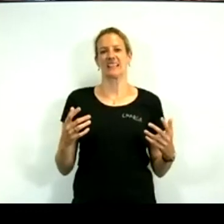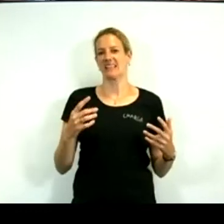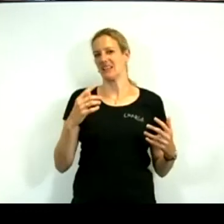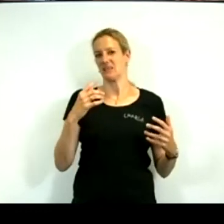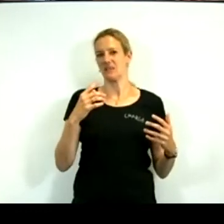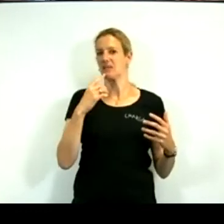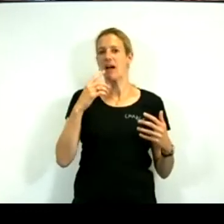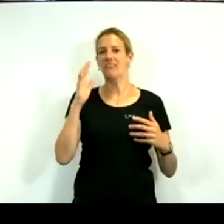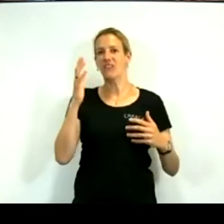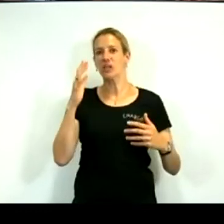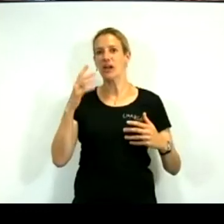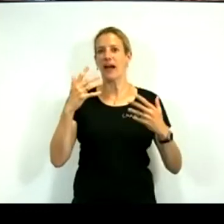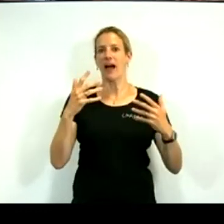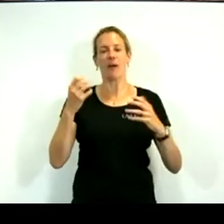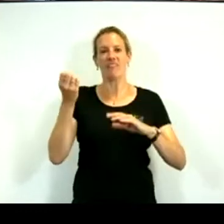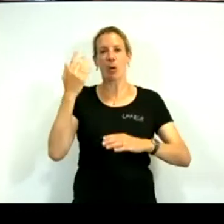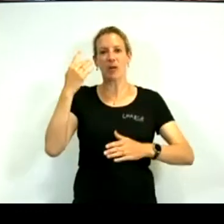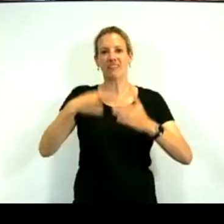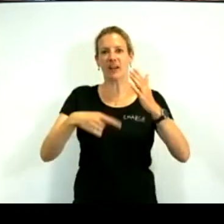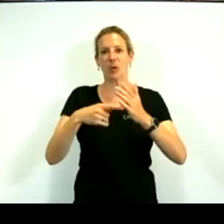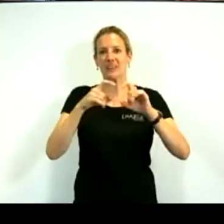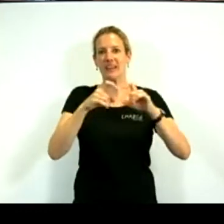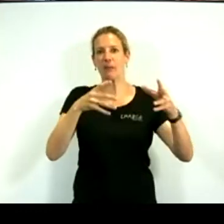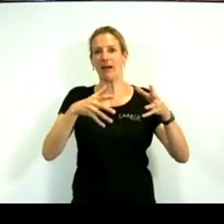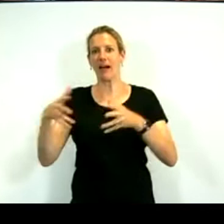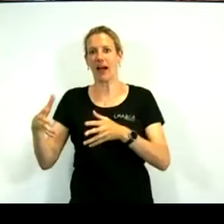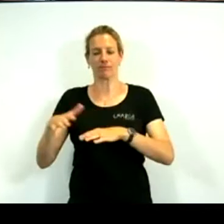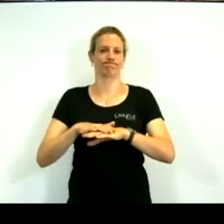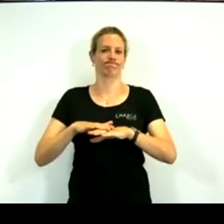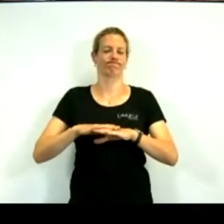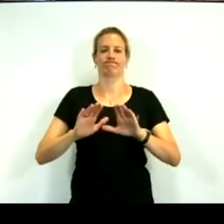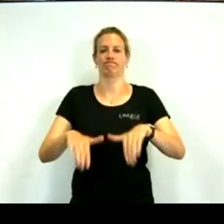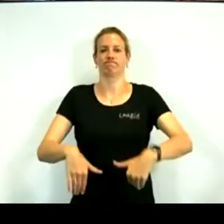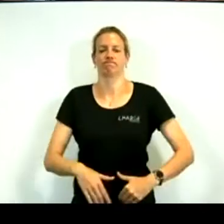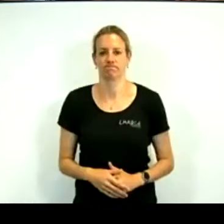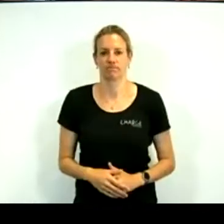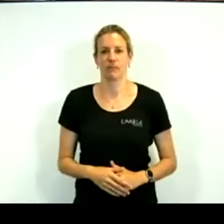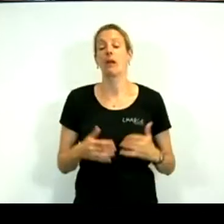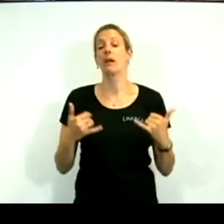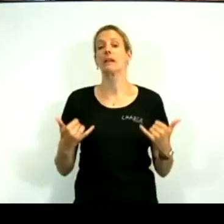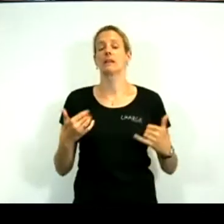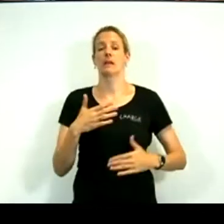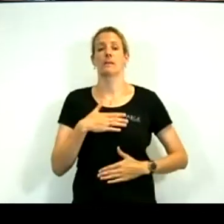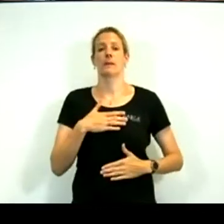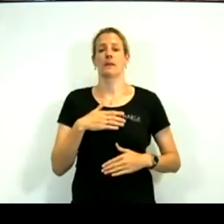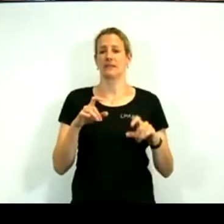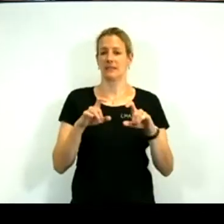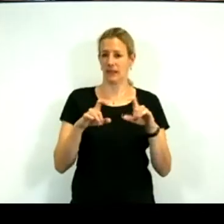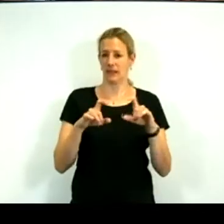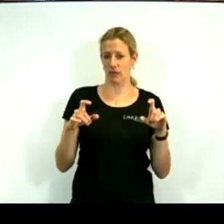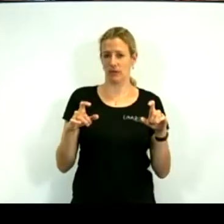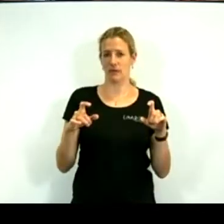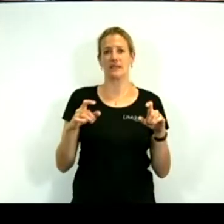computer. I'm not talking about clinical vision assessment. I'm not an